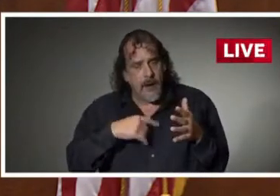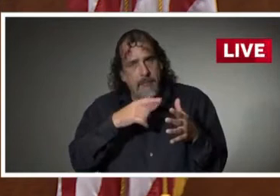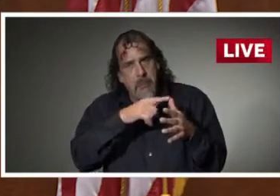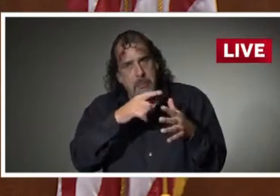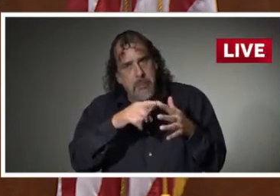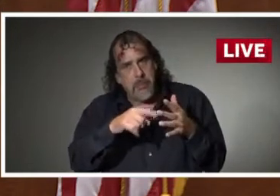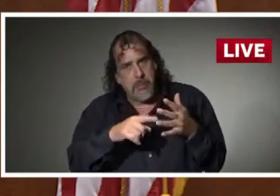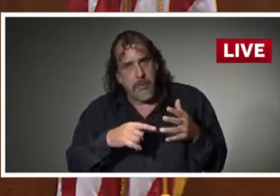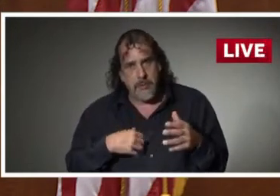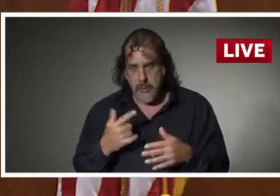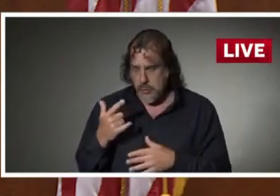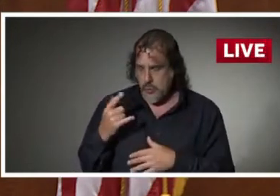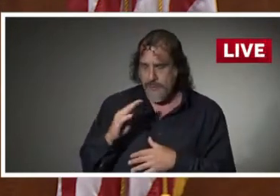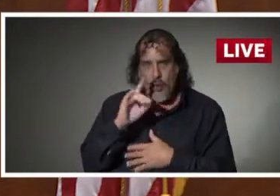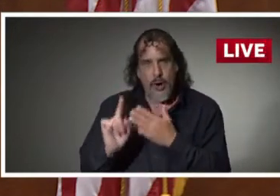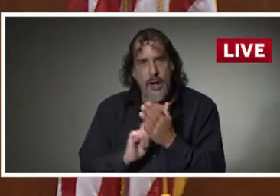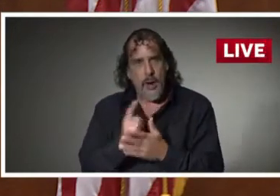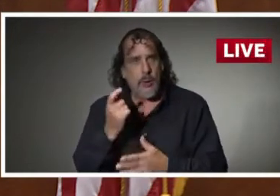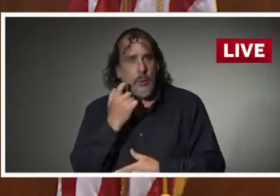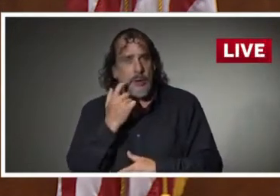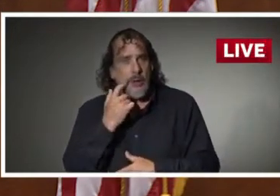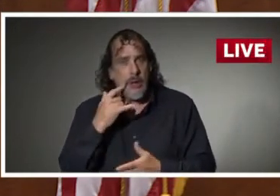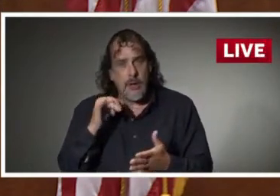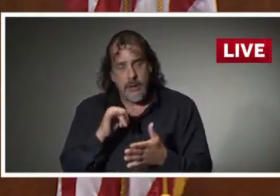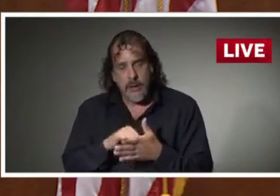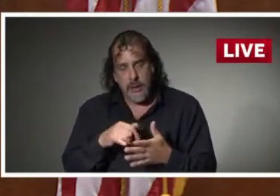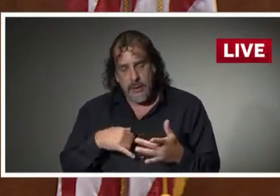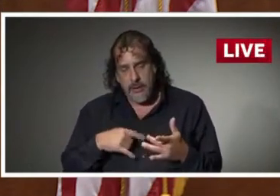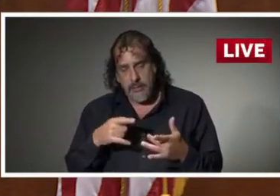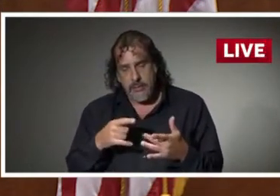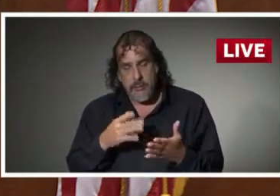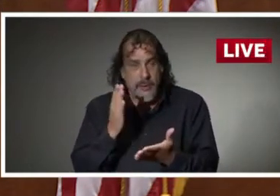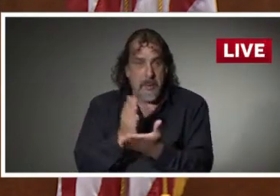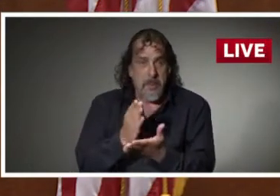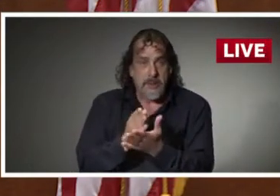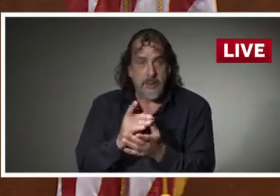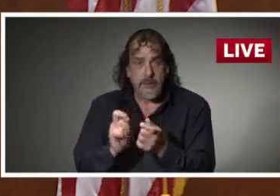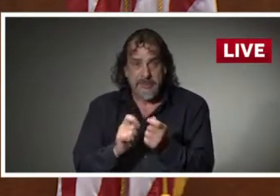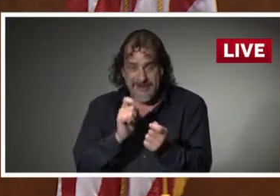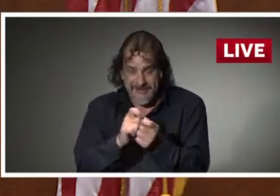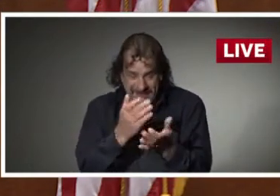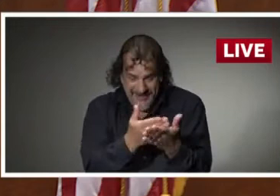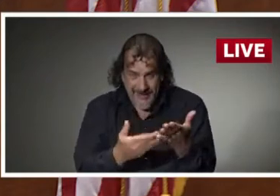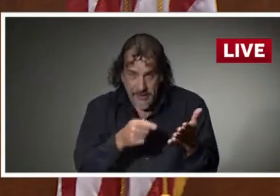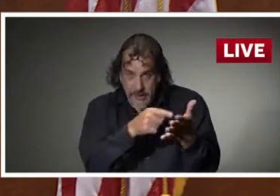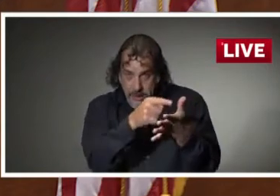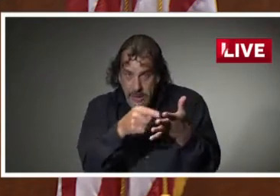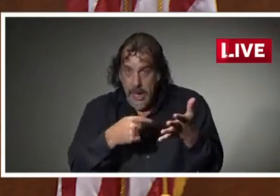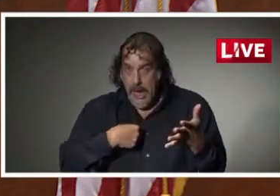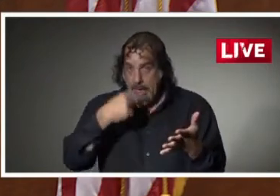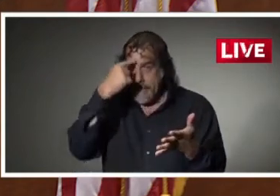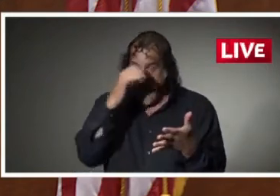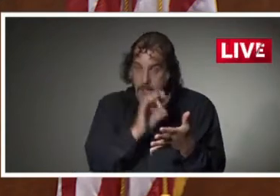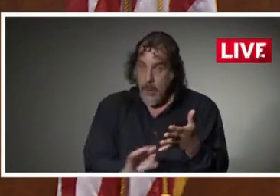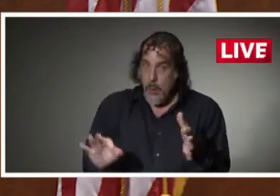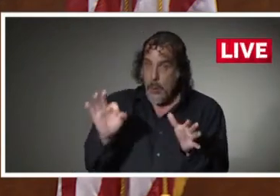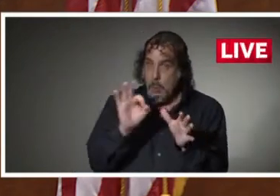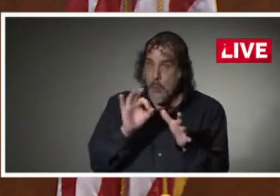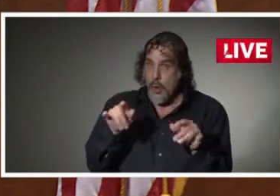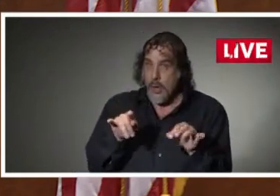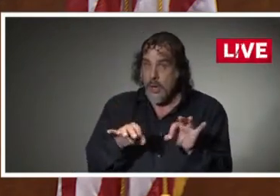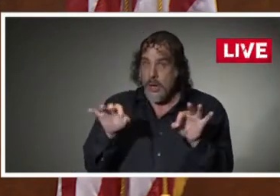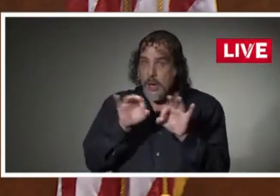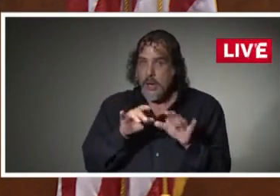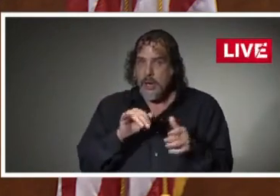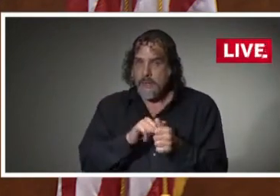hours, with a particular budget item that I think is critically important, and that is the